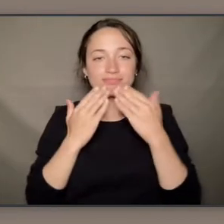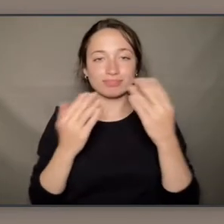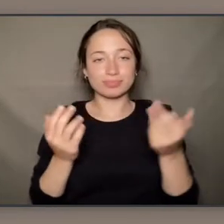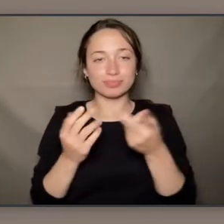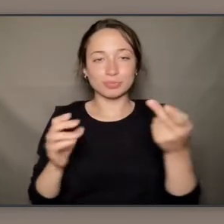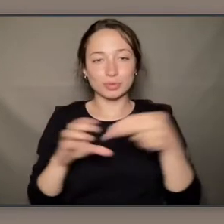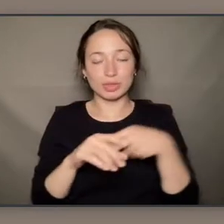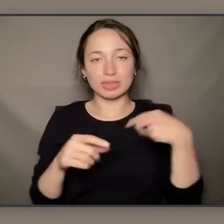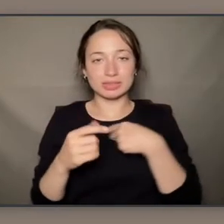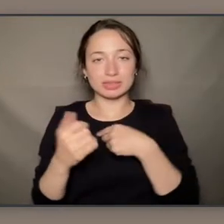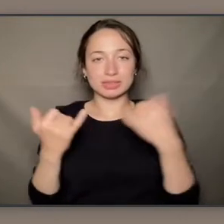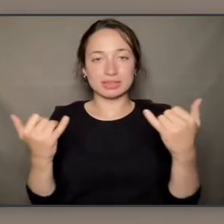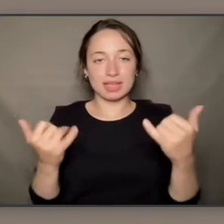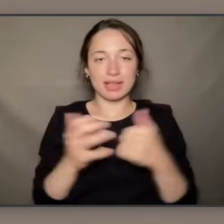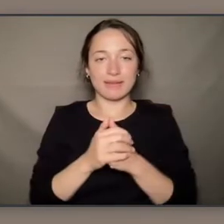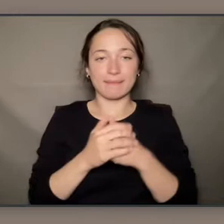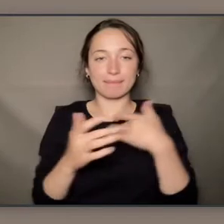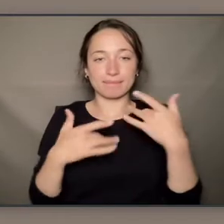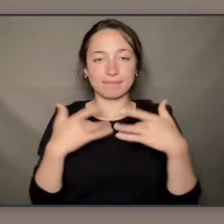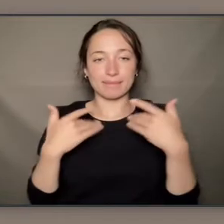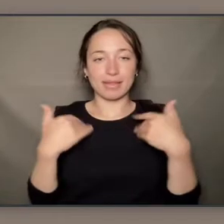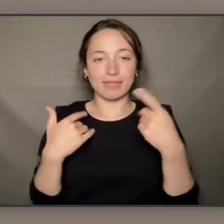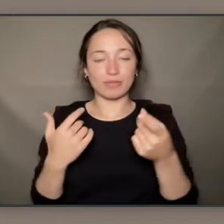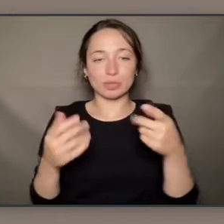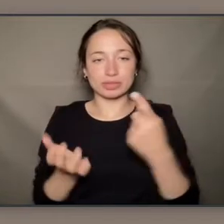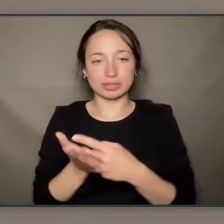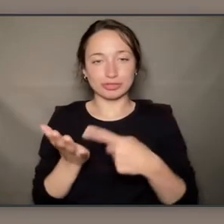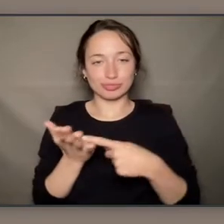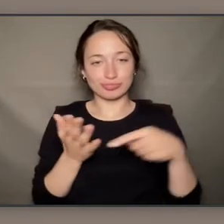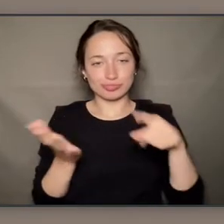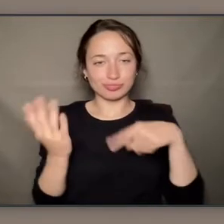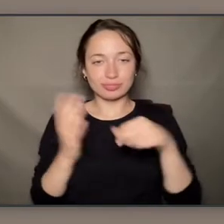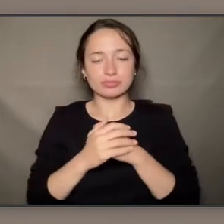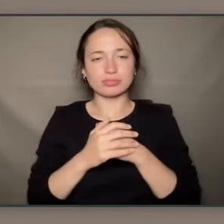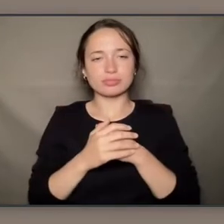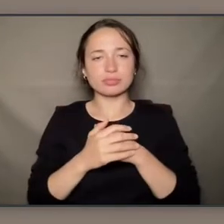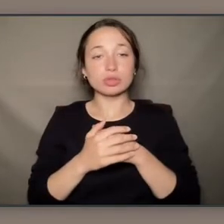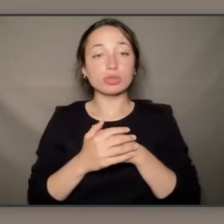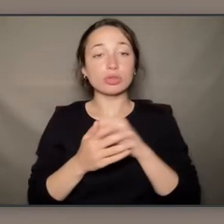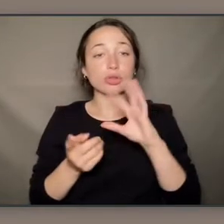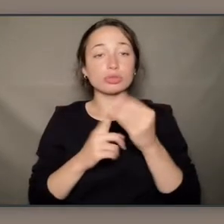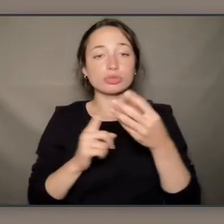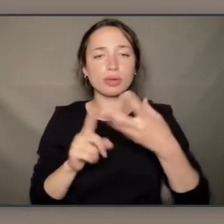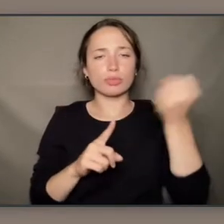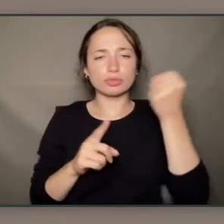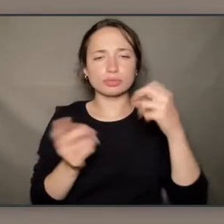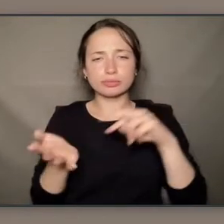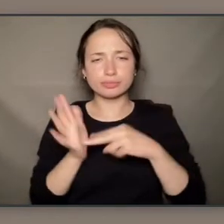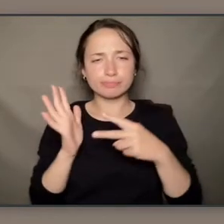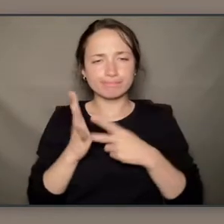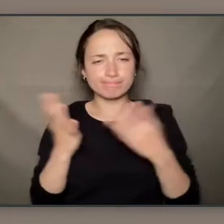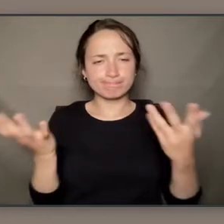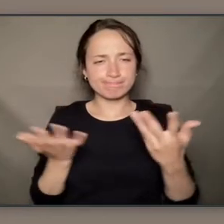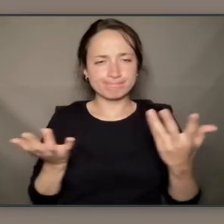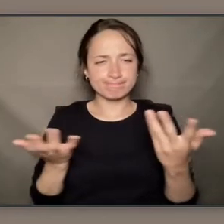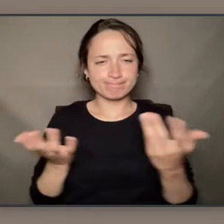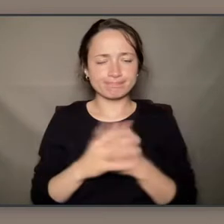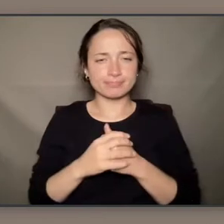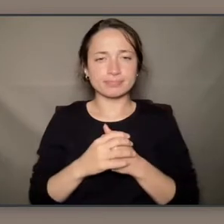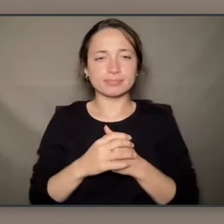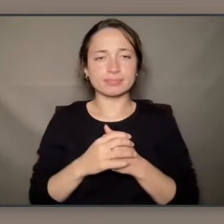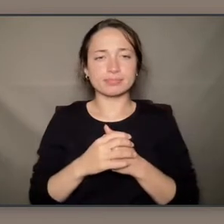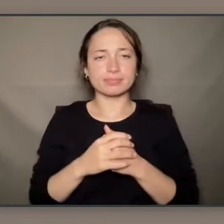both so much for being with us today. I'm really excited to have this discussion. So, what does cultural appropriation